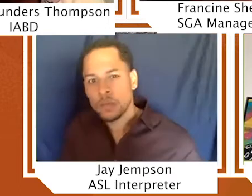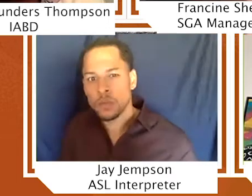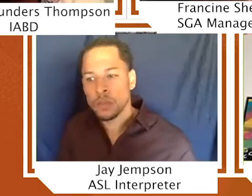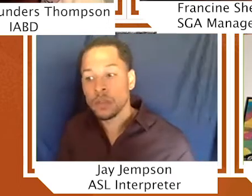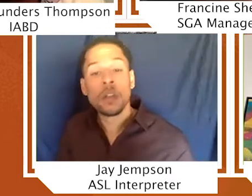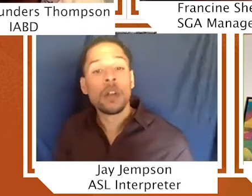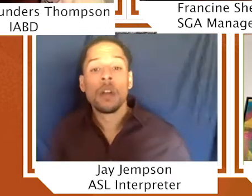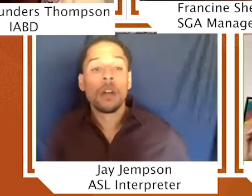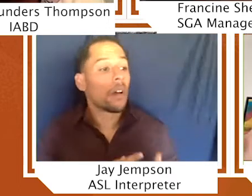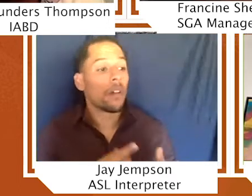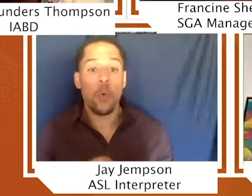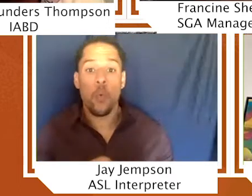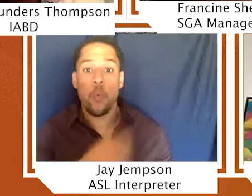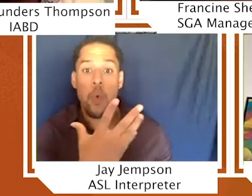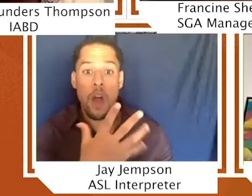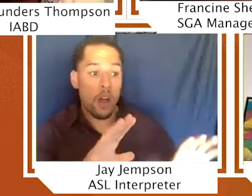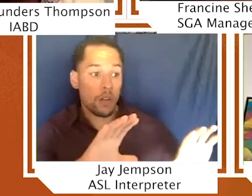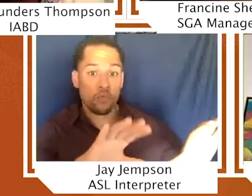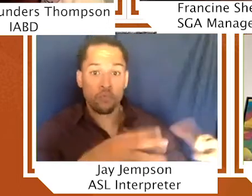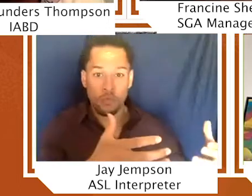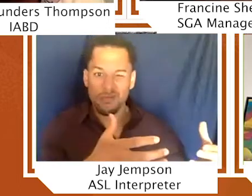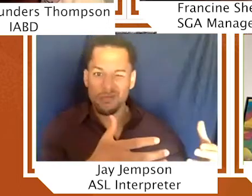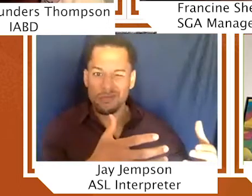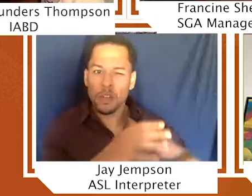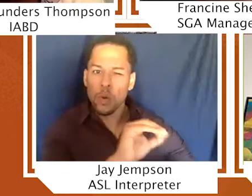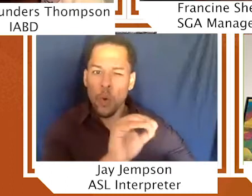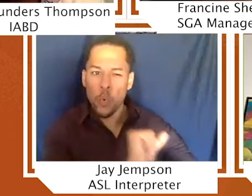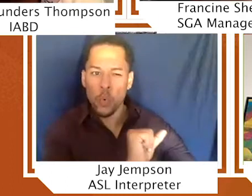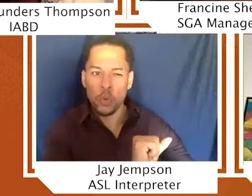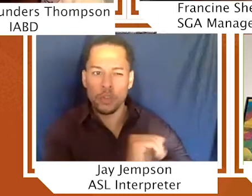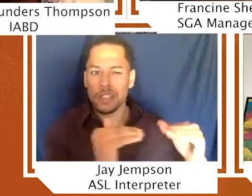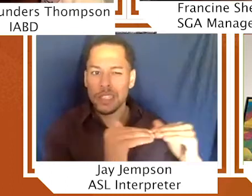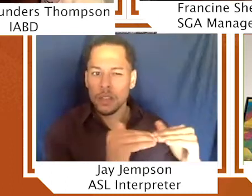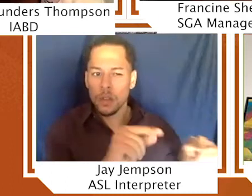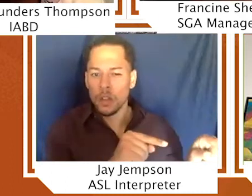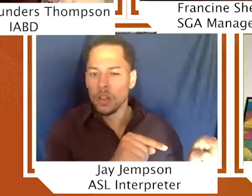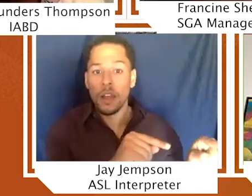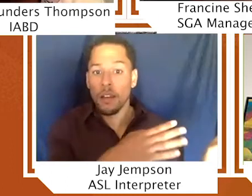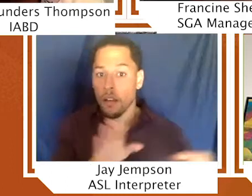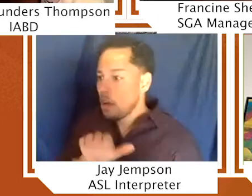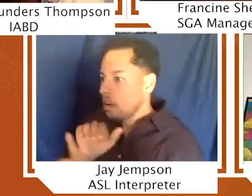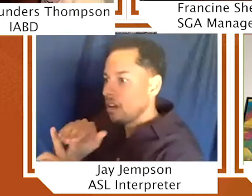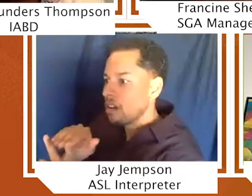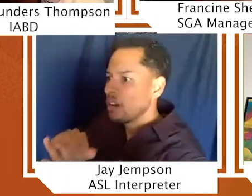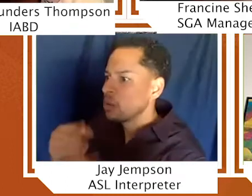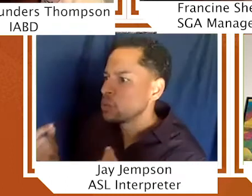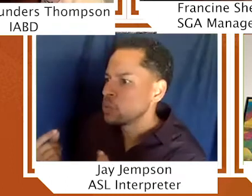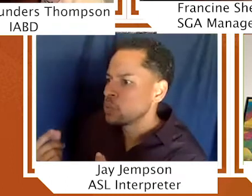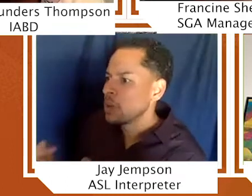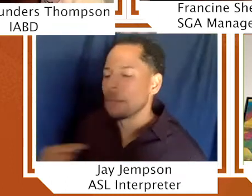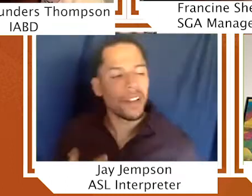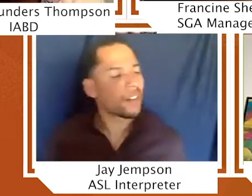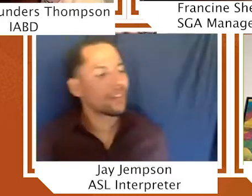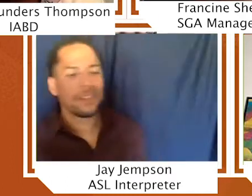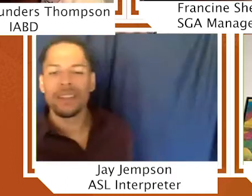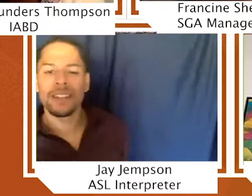come and say, what should we do about this? And she's like, yeah, I'm tired. I'm tired of trying to help you. I've been helping you. And